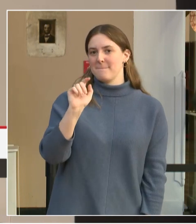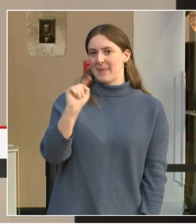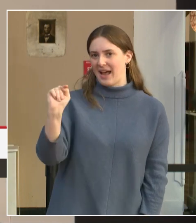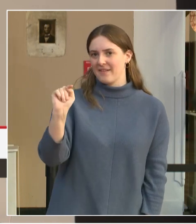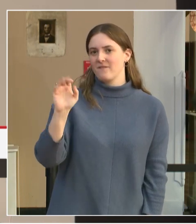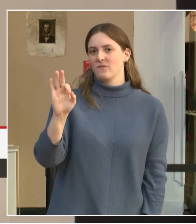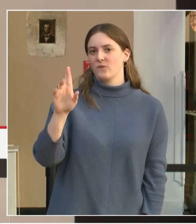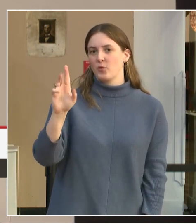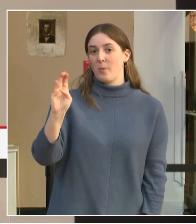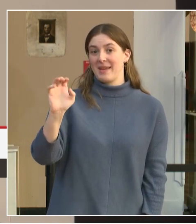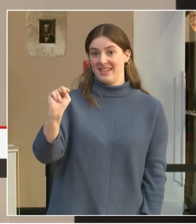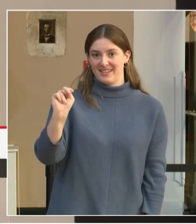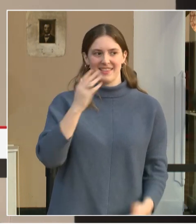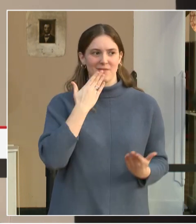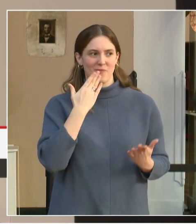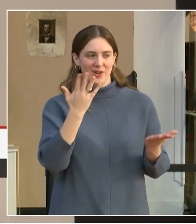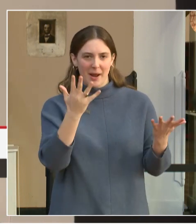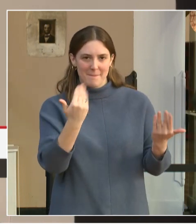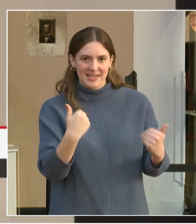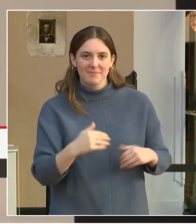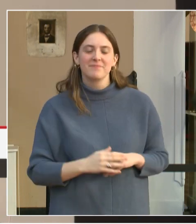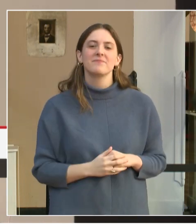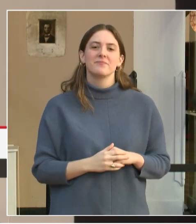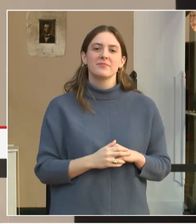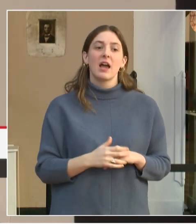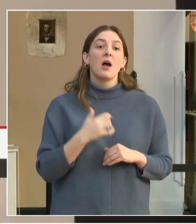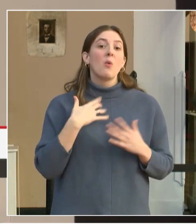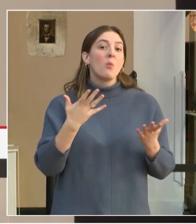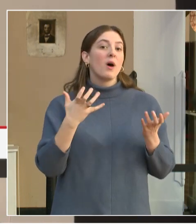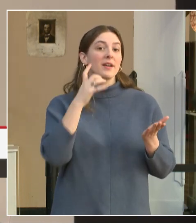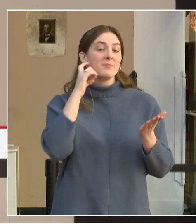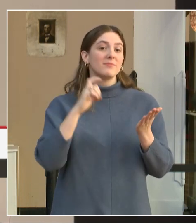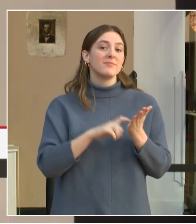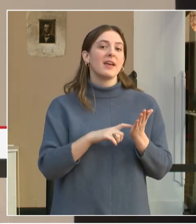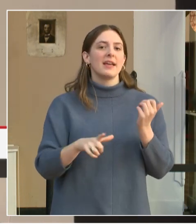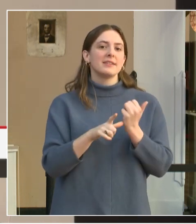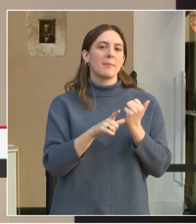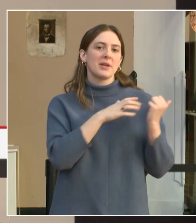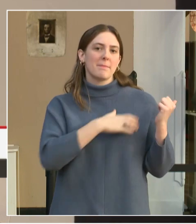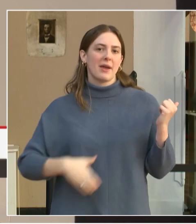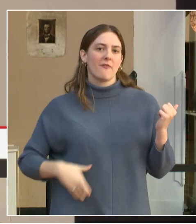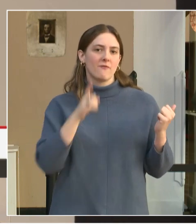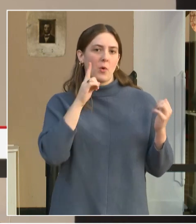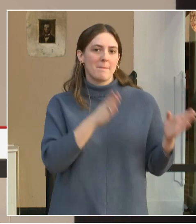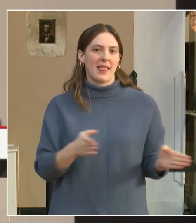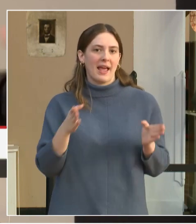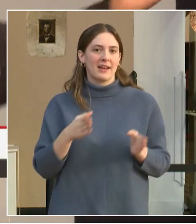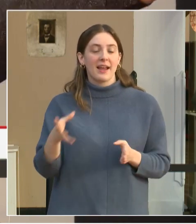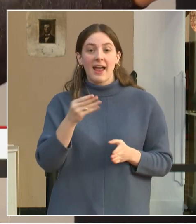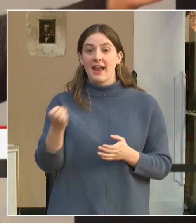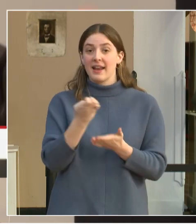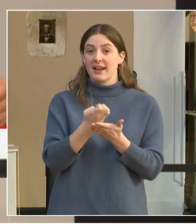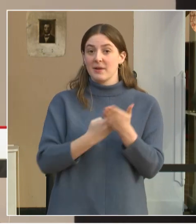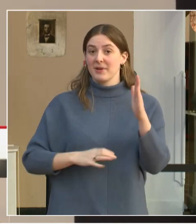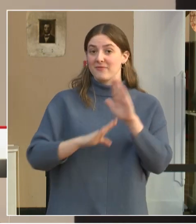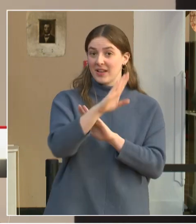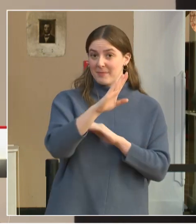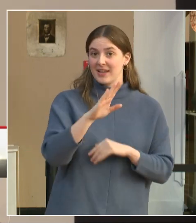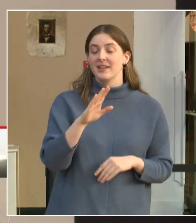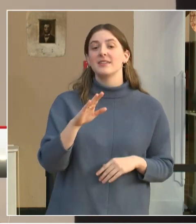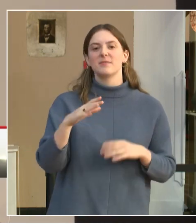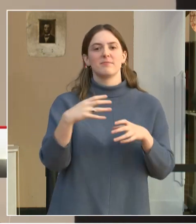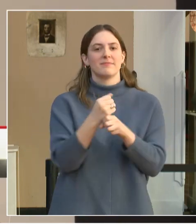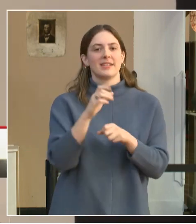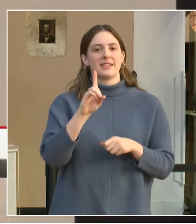here. Let me also introduce our Deputy Mayor for Planning and Economic Development, Nina Albert.